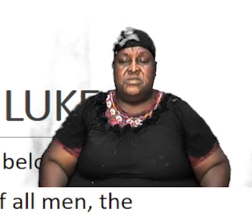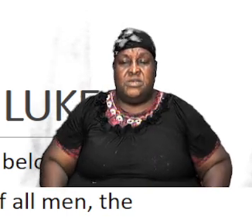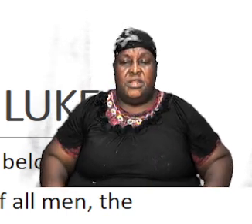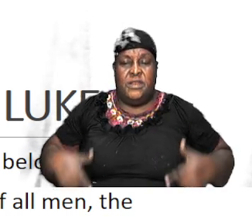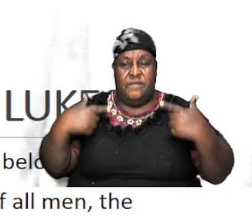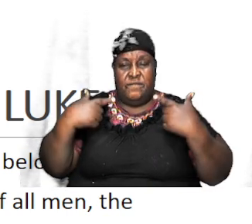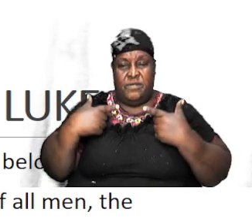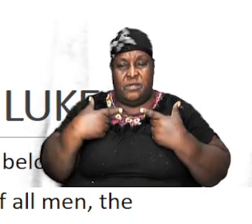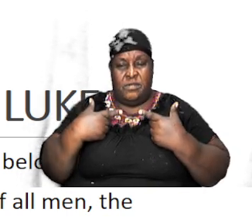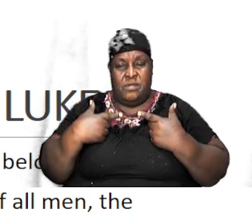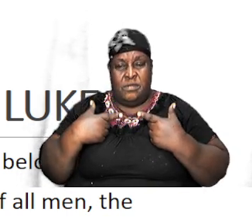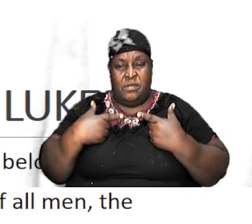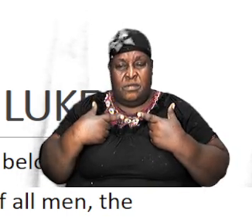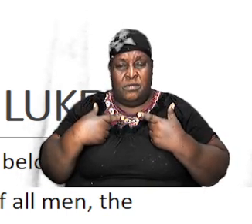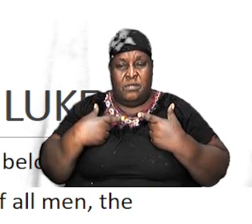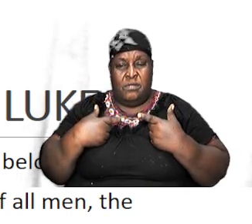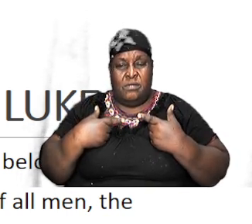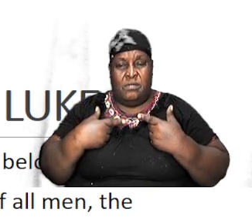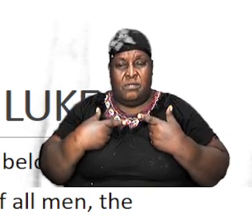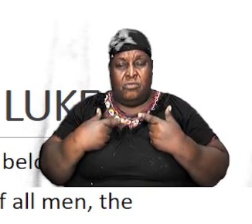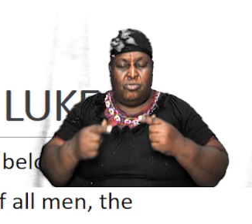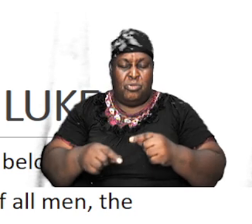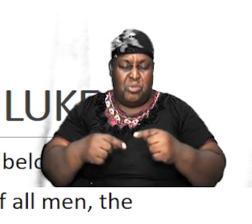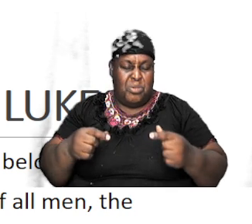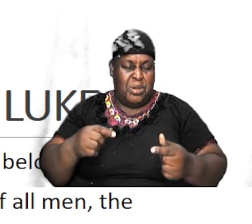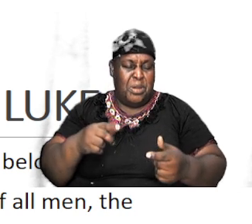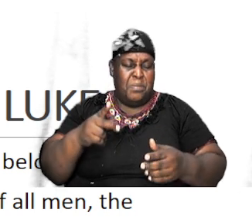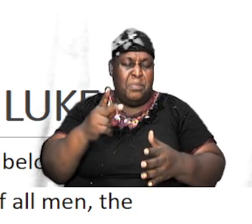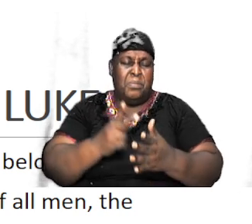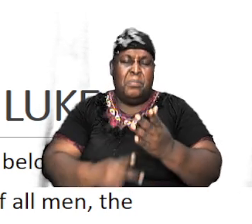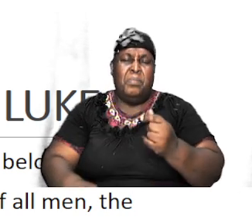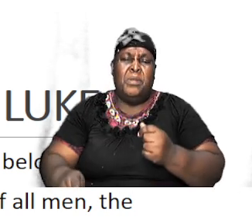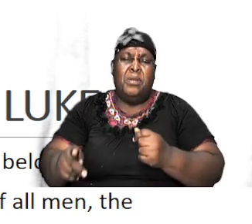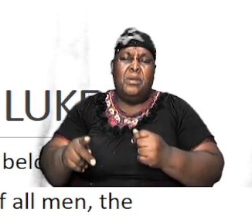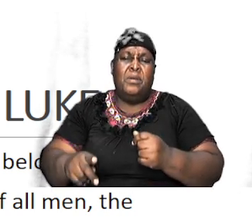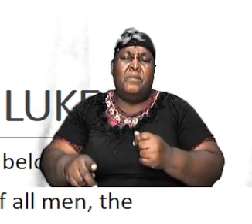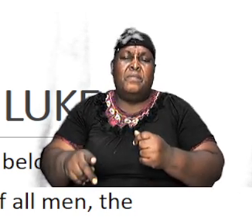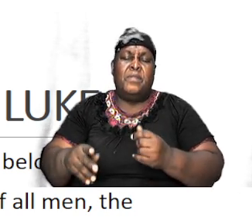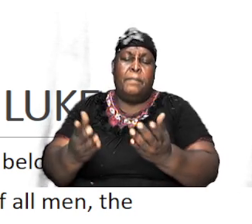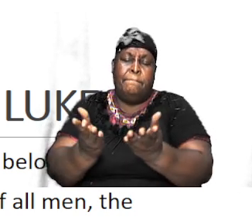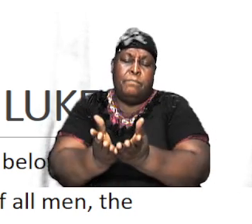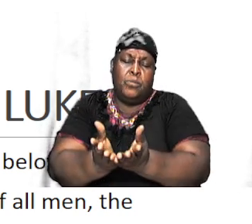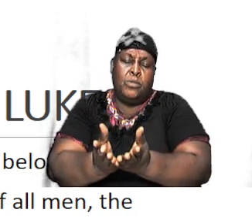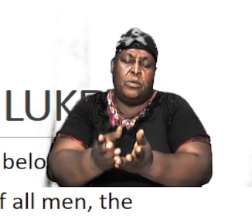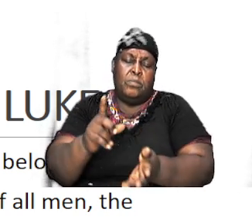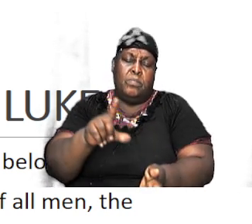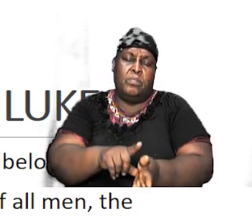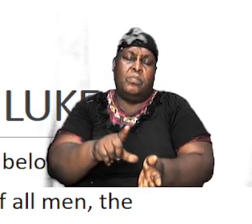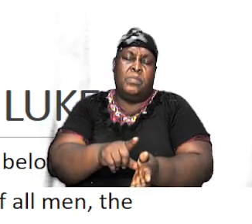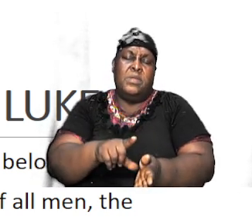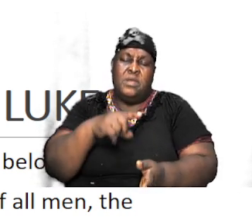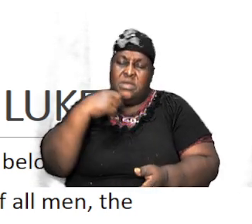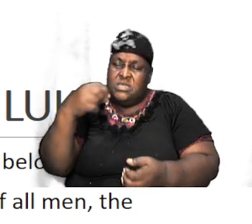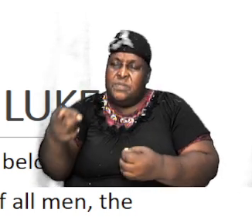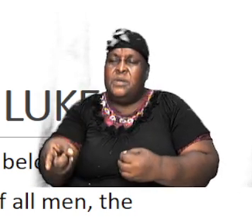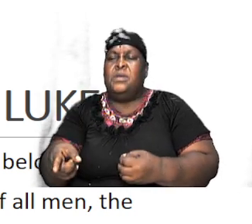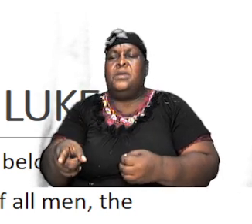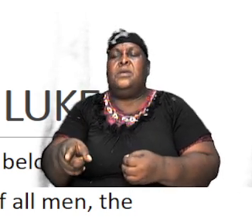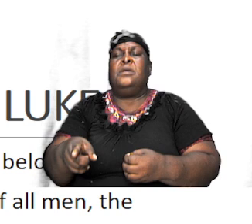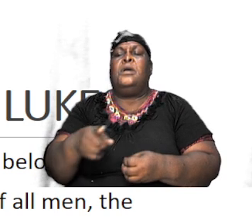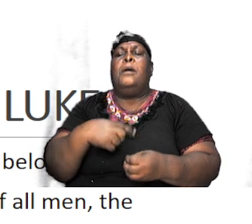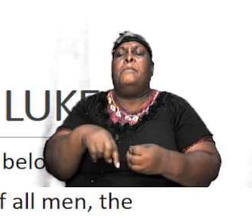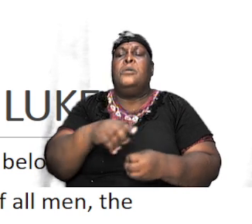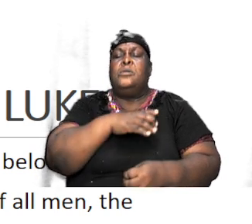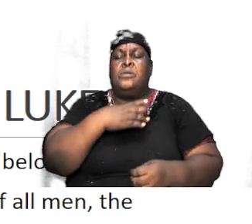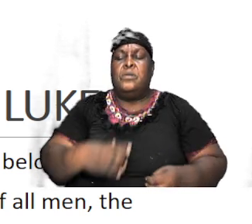And this is another great part of the book of Luke. It actually speaks to Christian living, such as